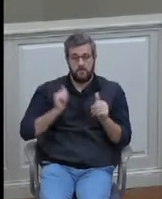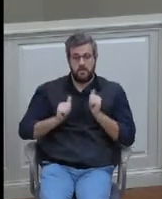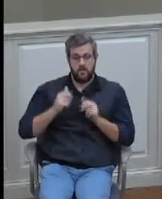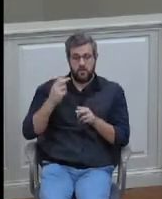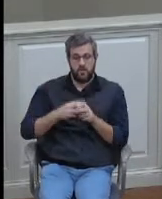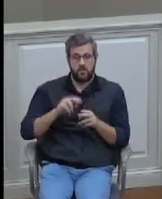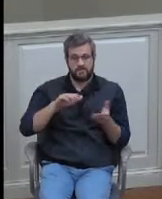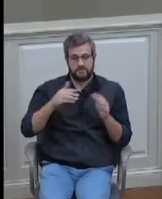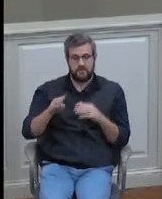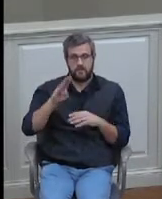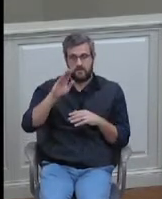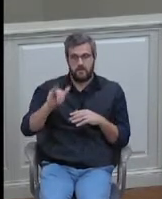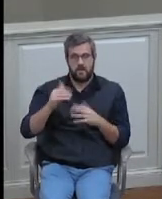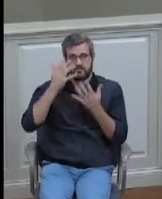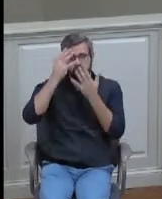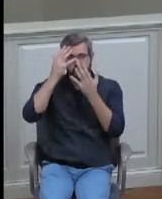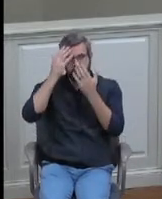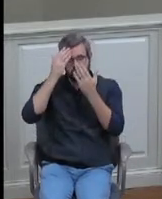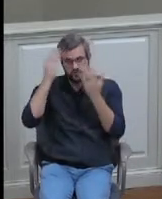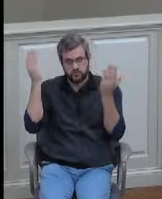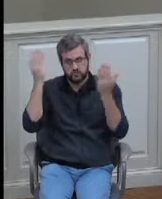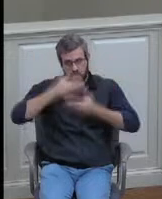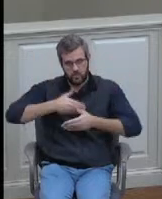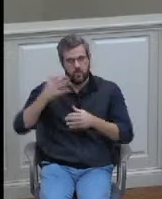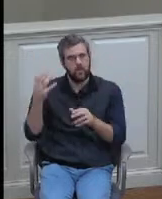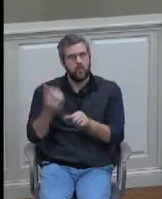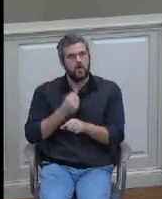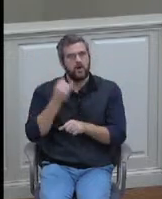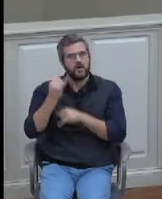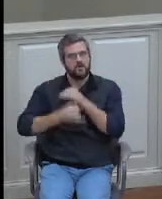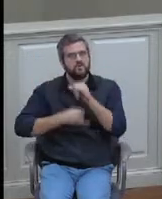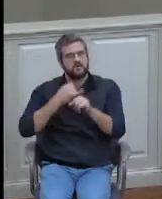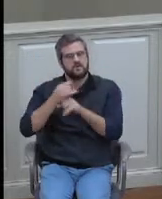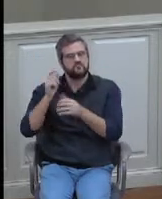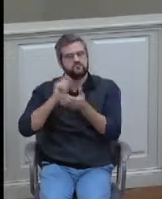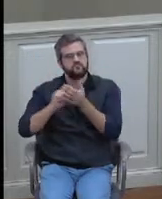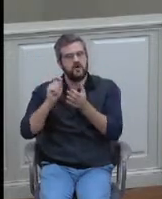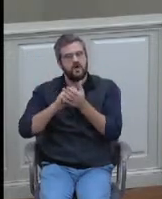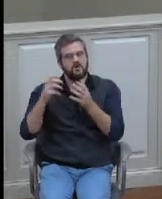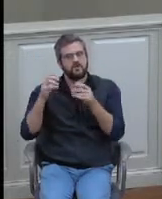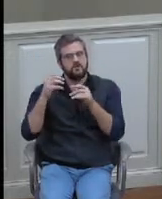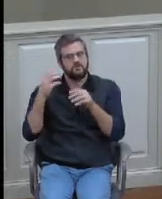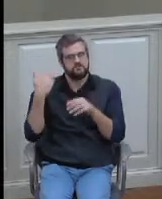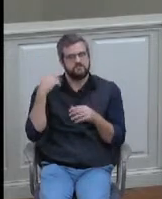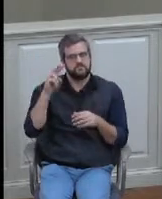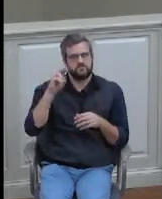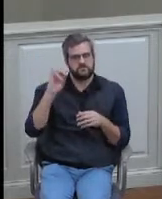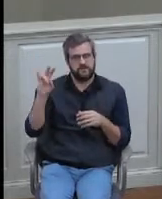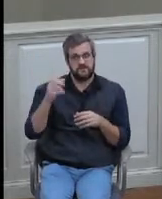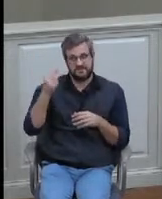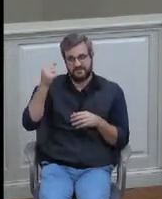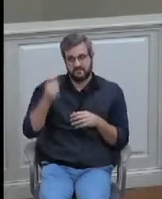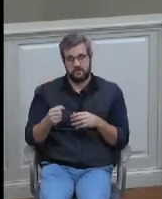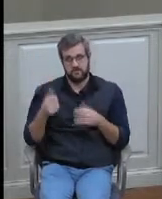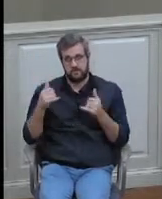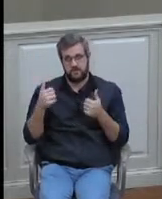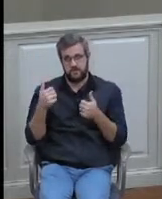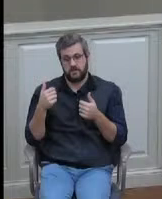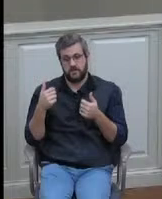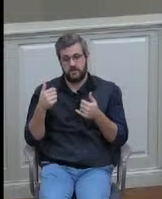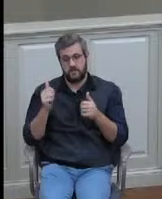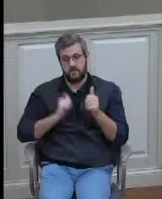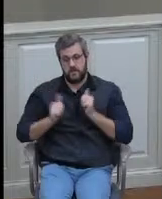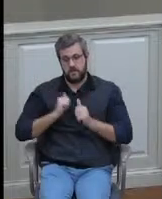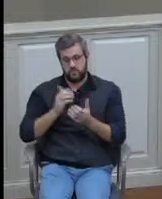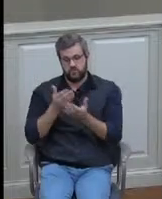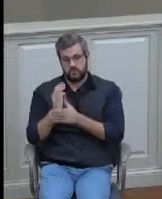the International Mystery Writers Festival in 2007 and the Southern Playwrights Competition in